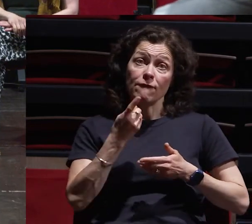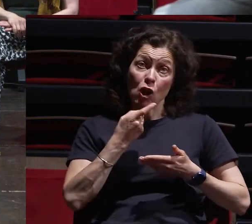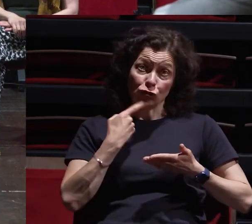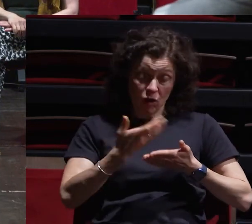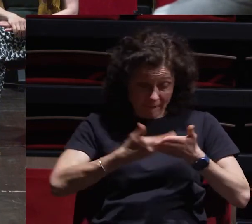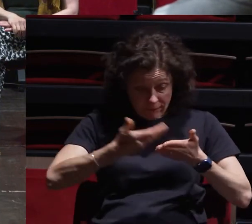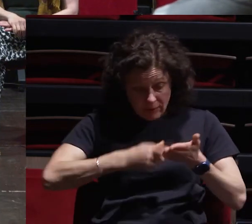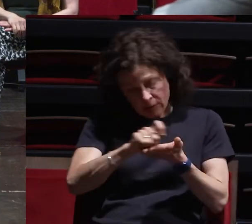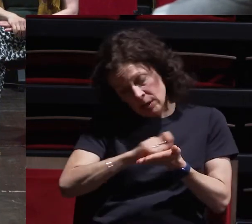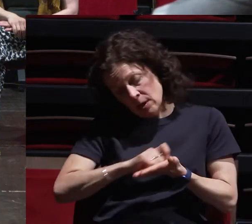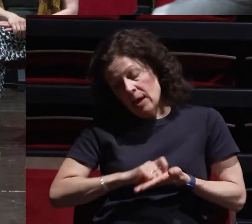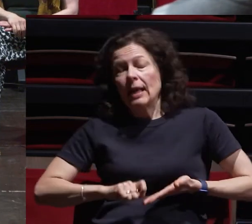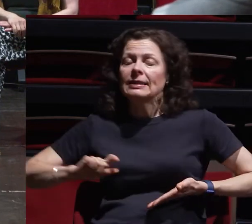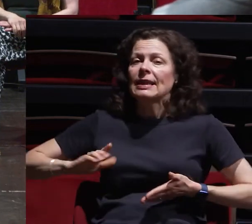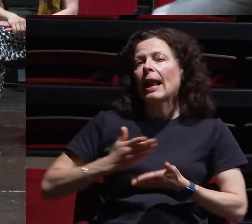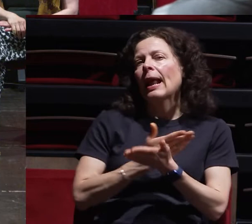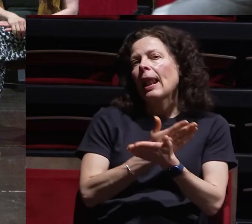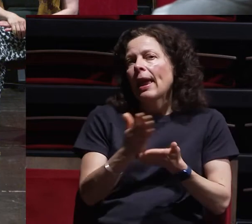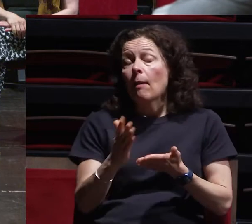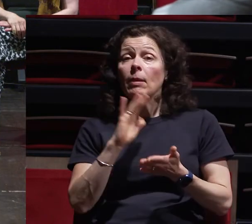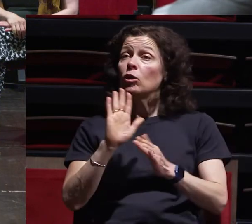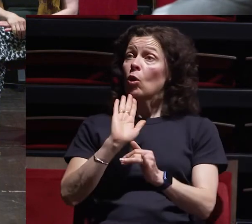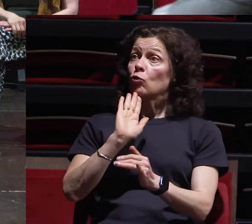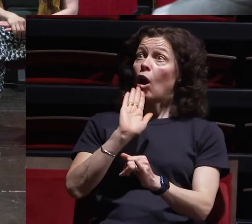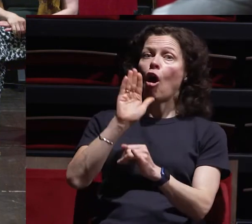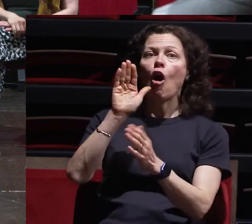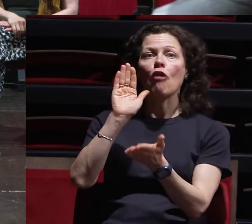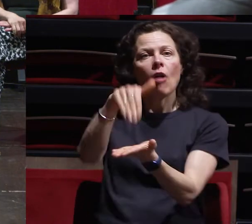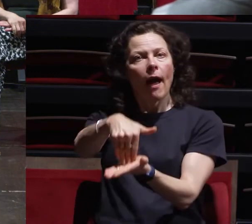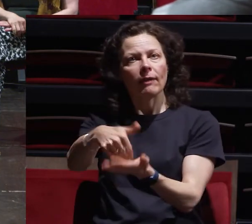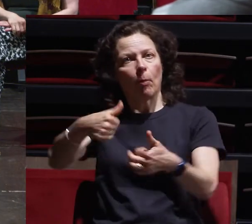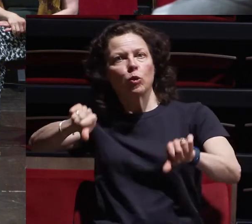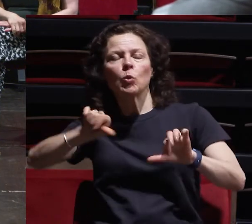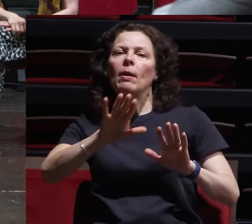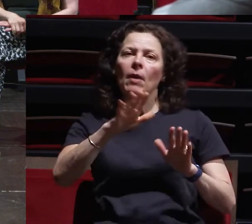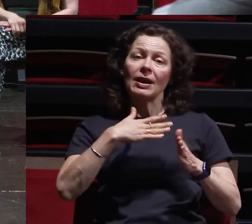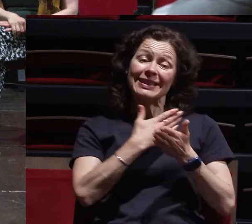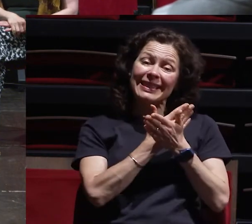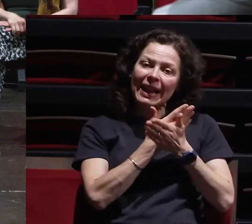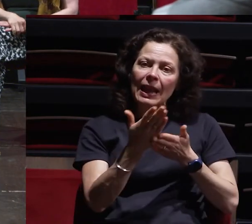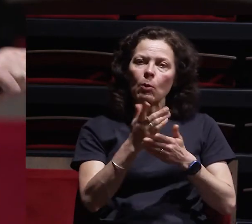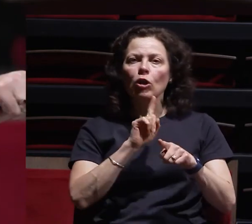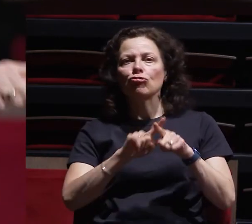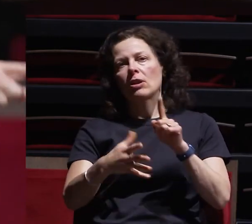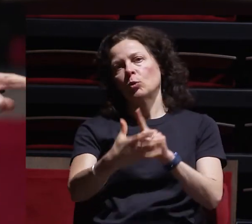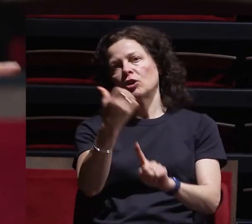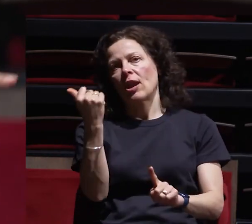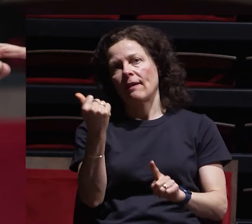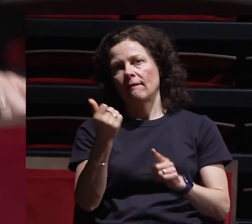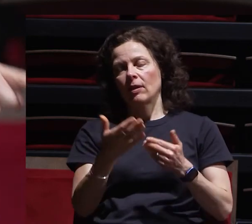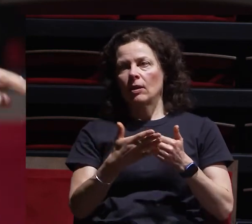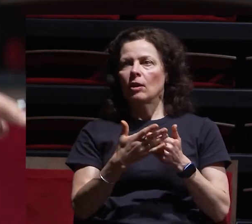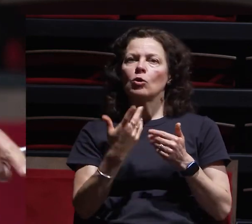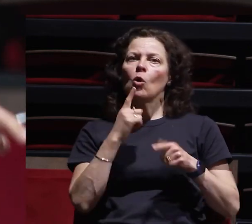is it's clear what you're trying to get at in the first draft, even if you don't arrive. It's clear in the